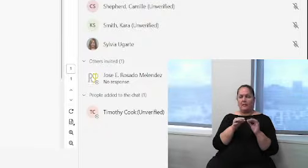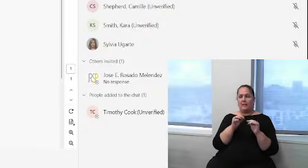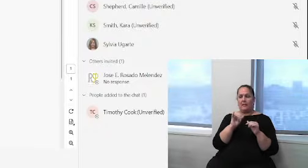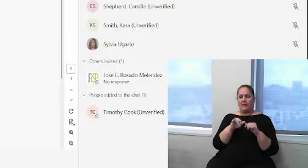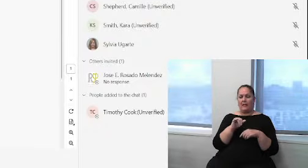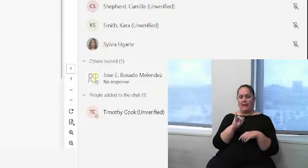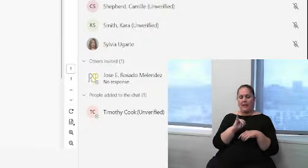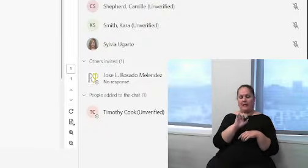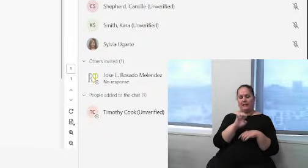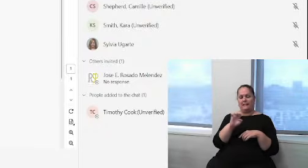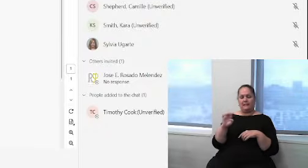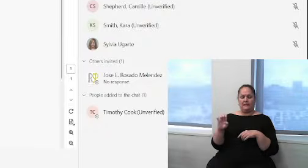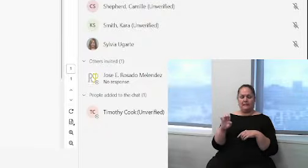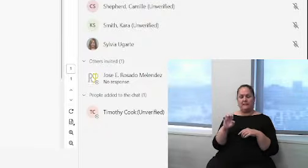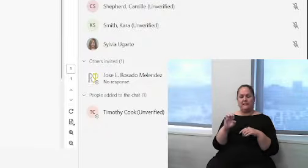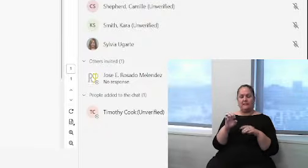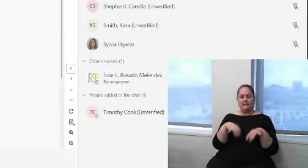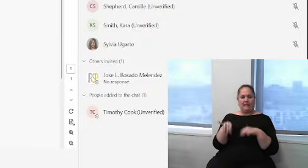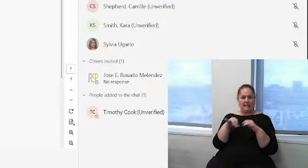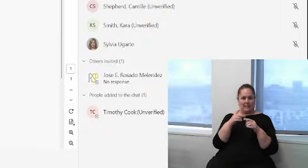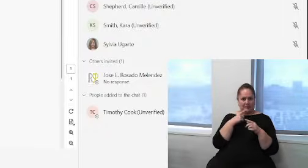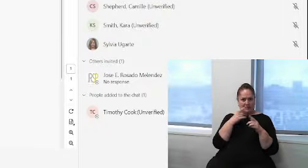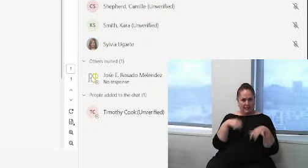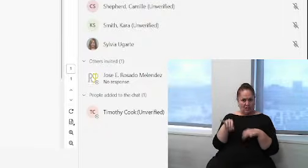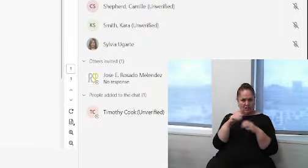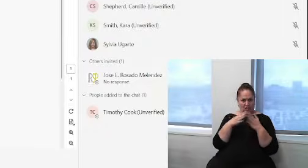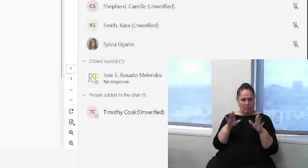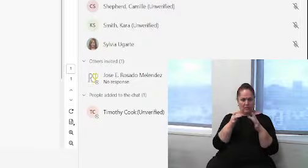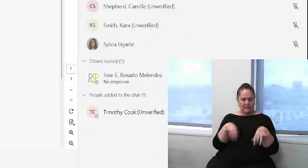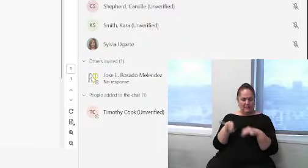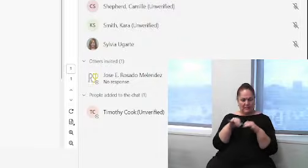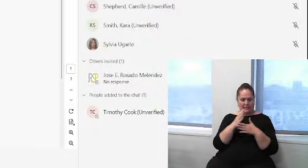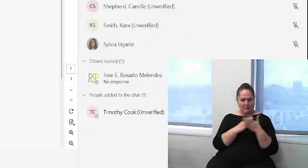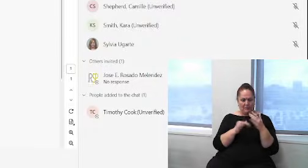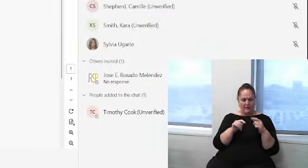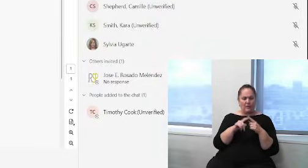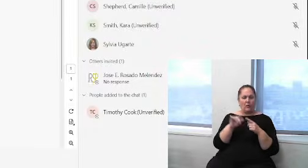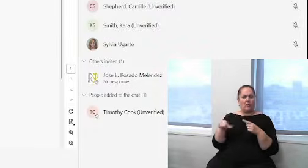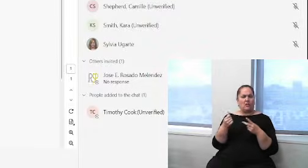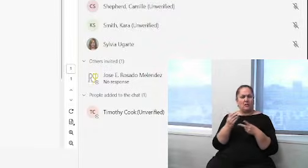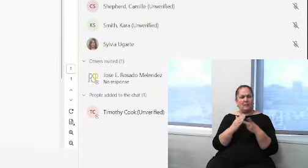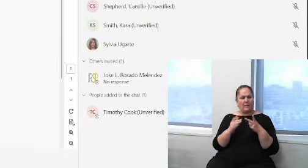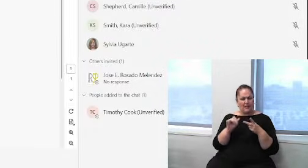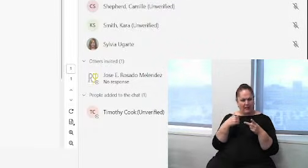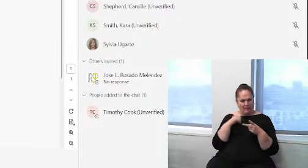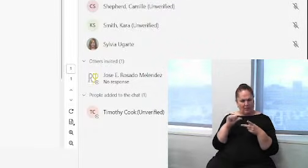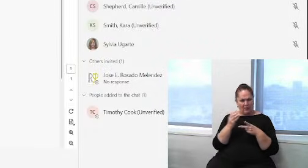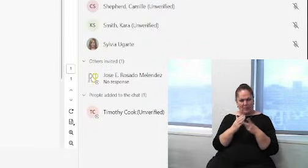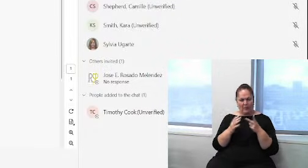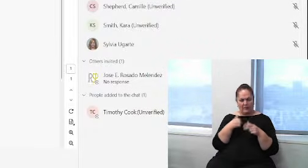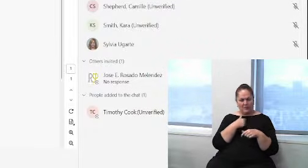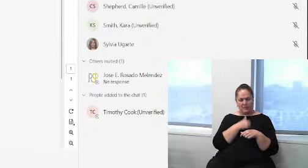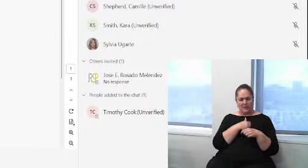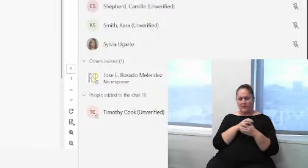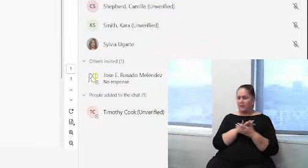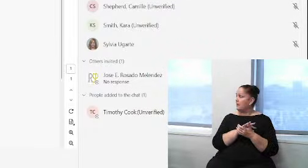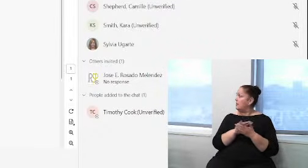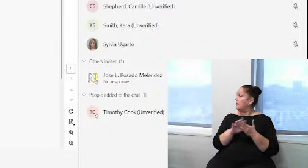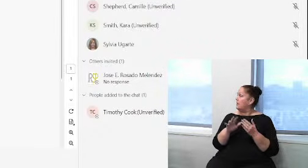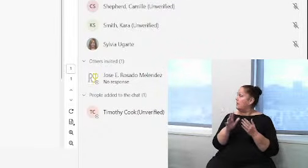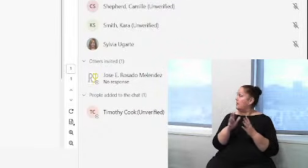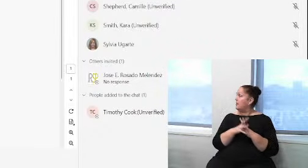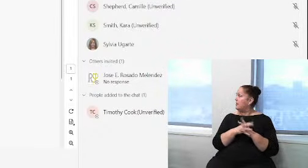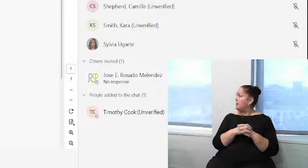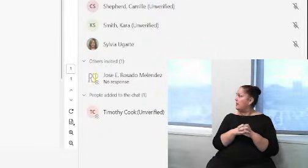Okay, so you mentioned this IEEE standard, which, as you said, is a general standard. That's one part of it. And then what was the other part of it, or was there another part? I'm